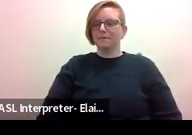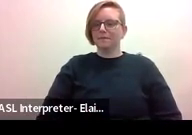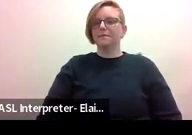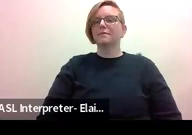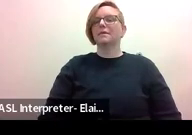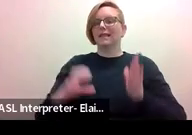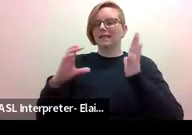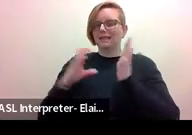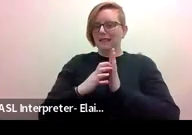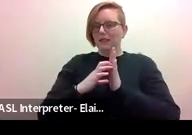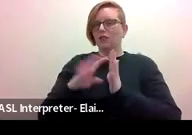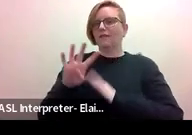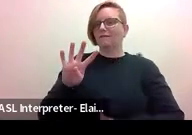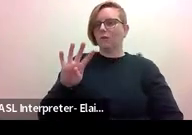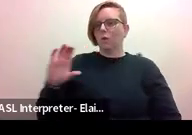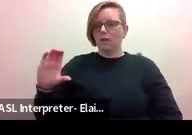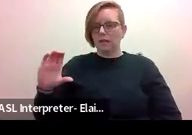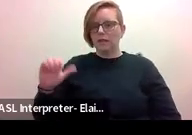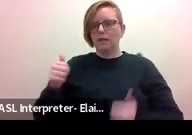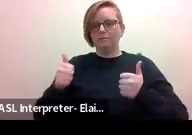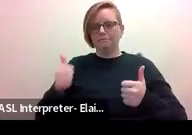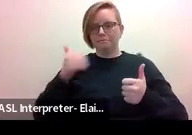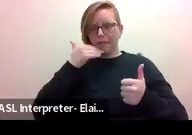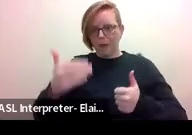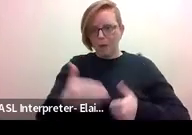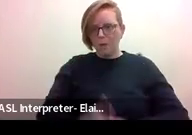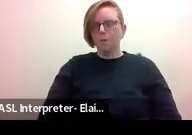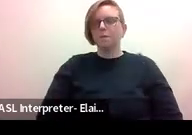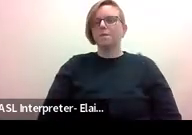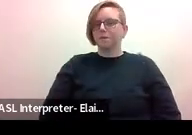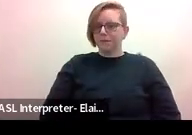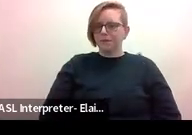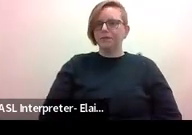Section 4C, thank you.